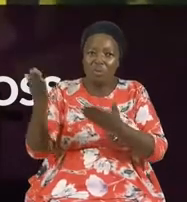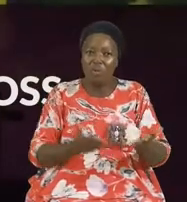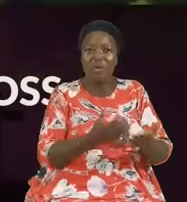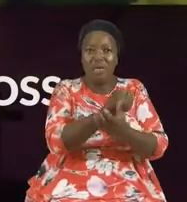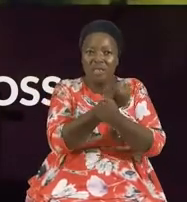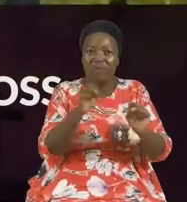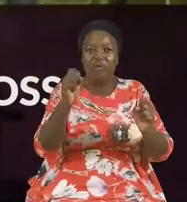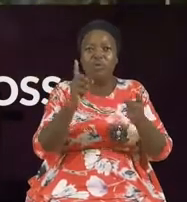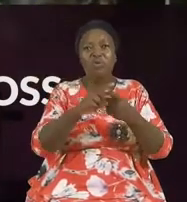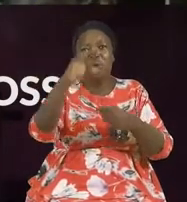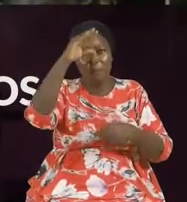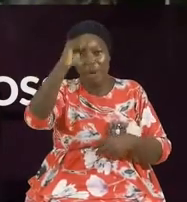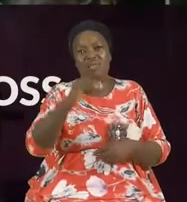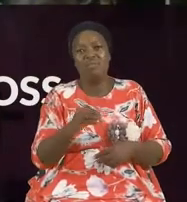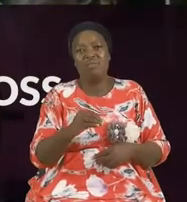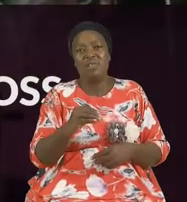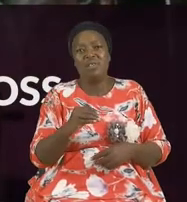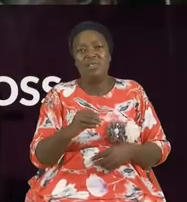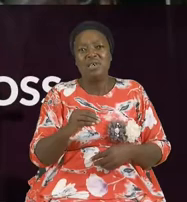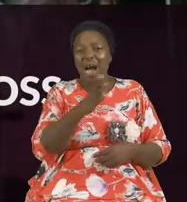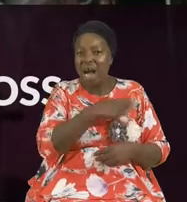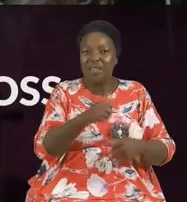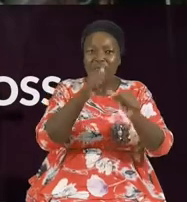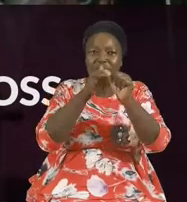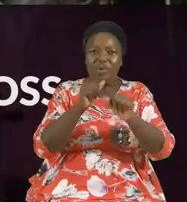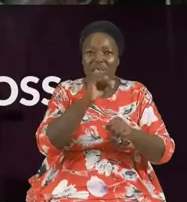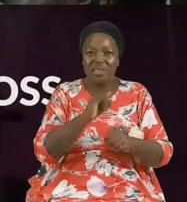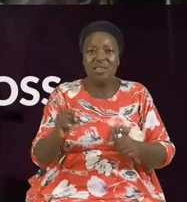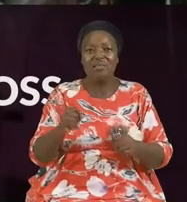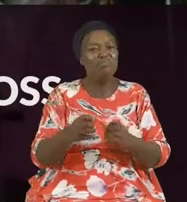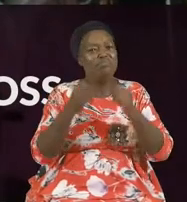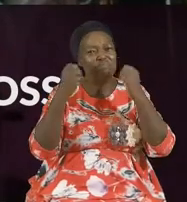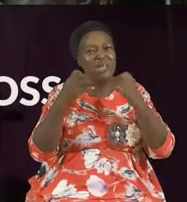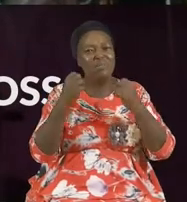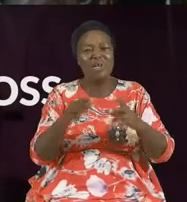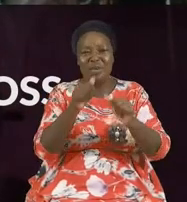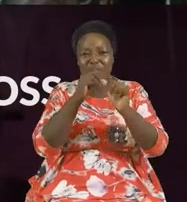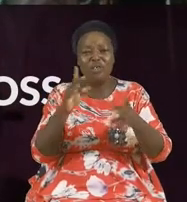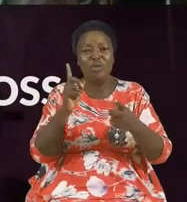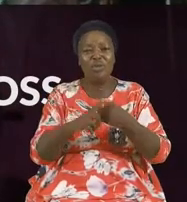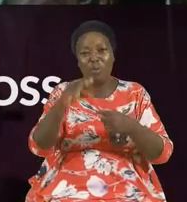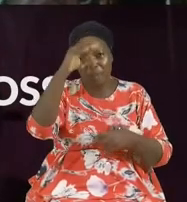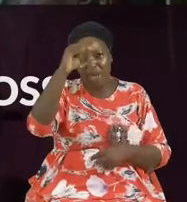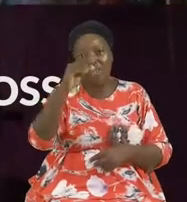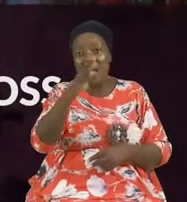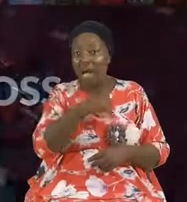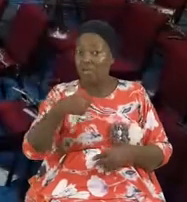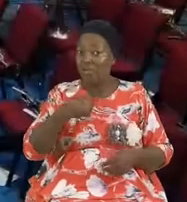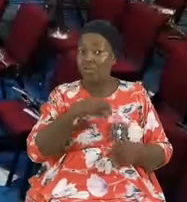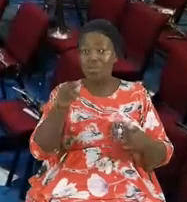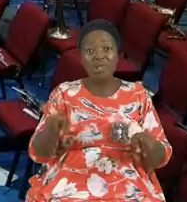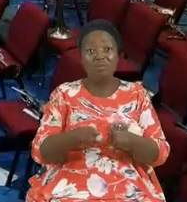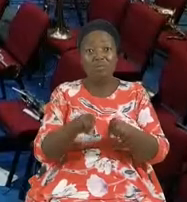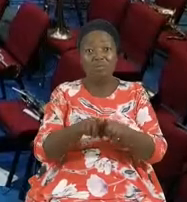brought redemption to humanity, reconciliation to humanity. And blessings, a lot